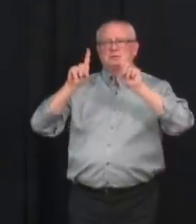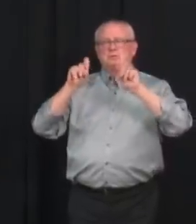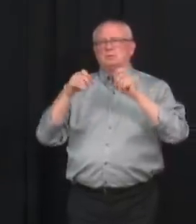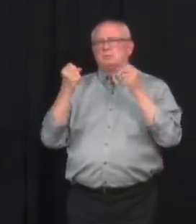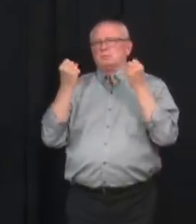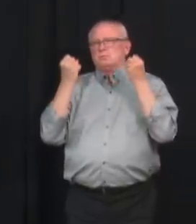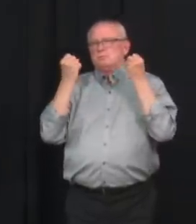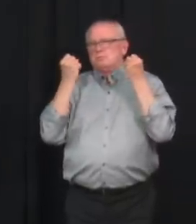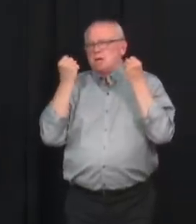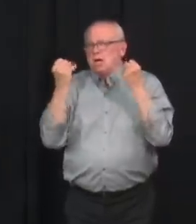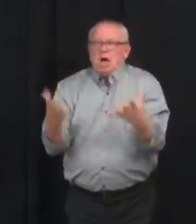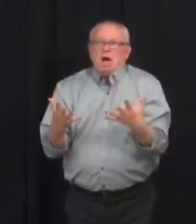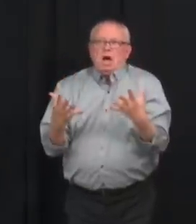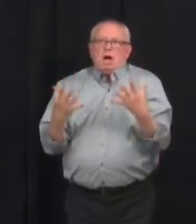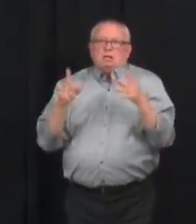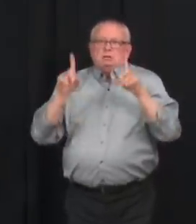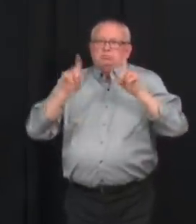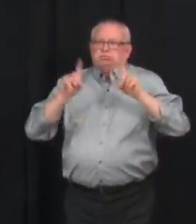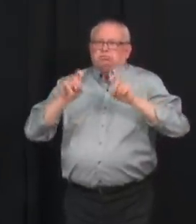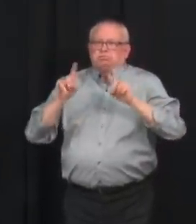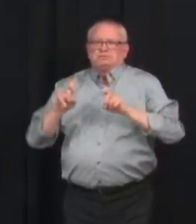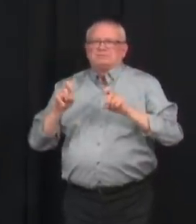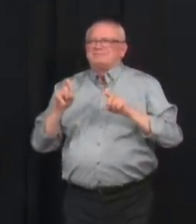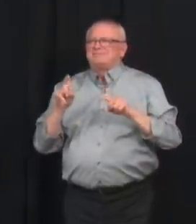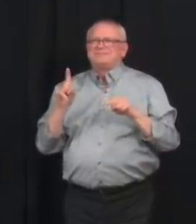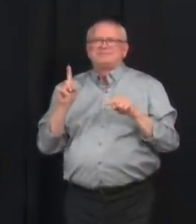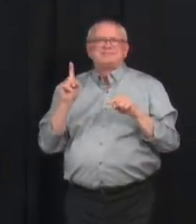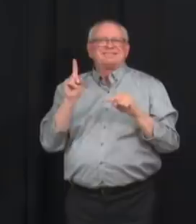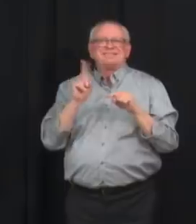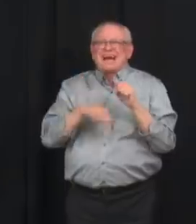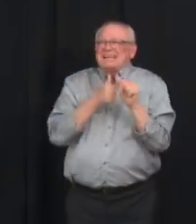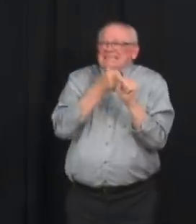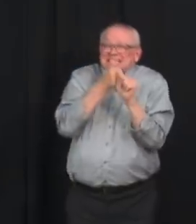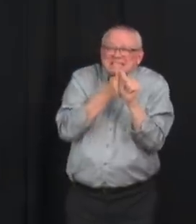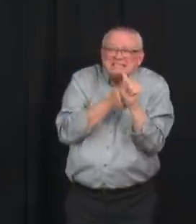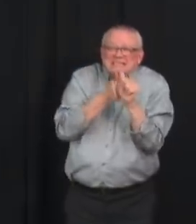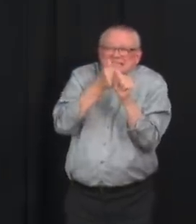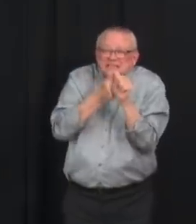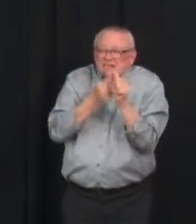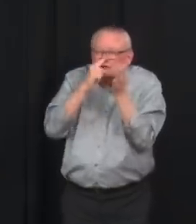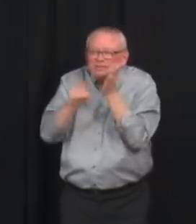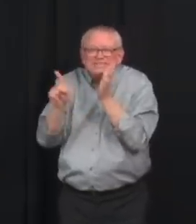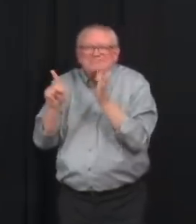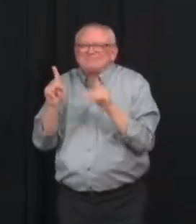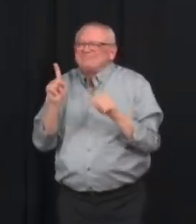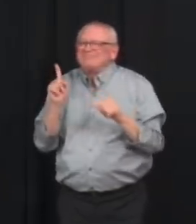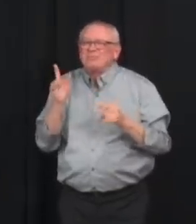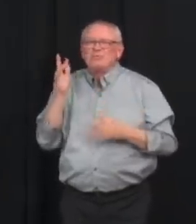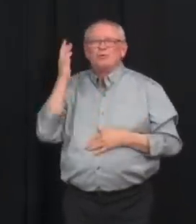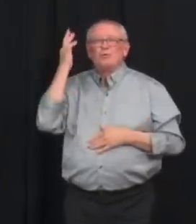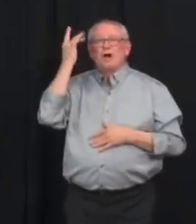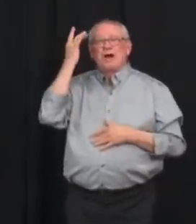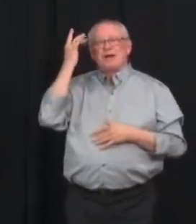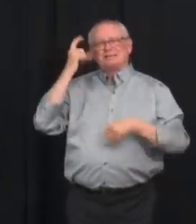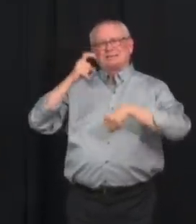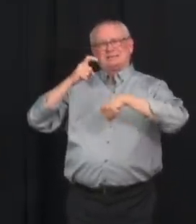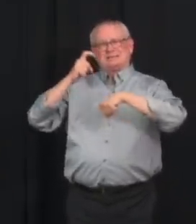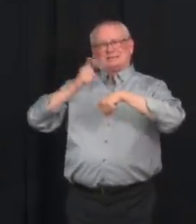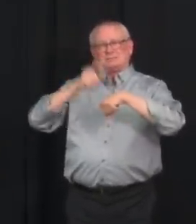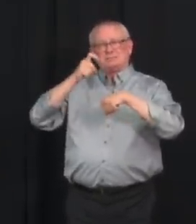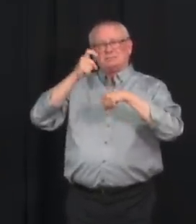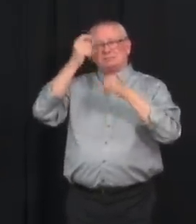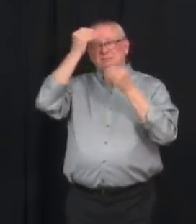adjustment to ensure Albertans could continue accessing testing and receiving their results in a timely fashion. To